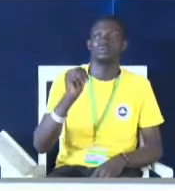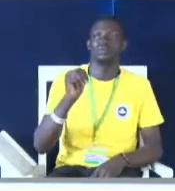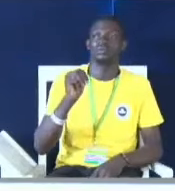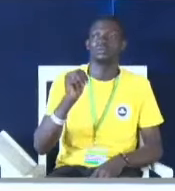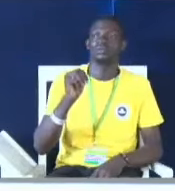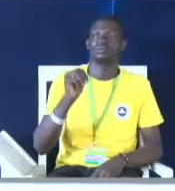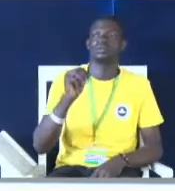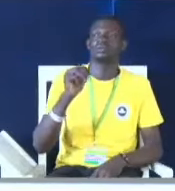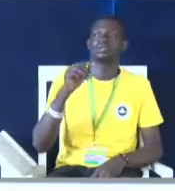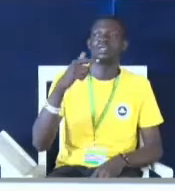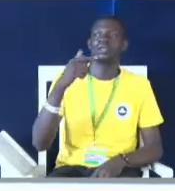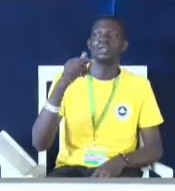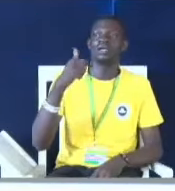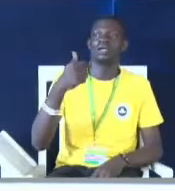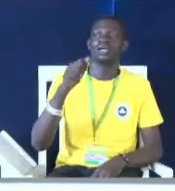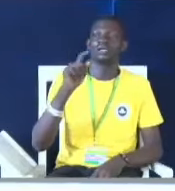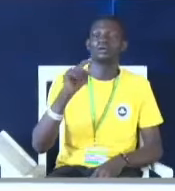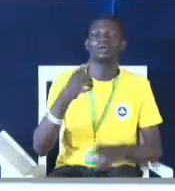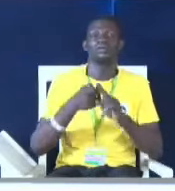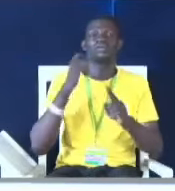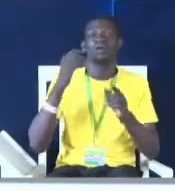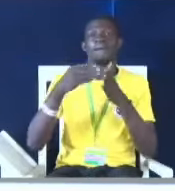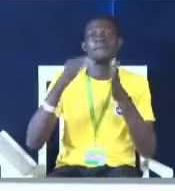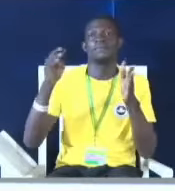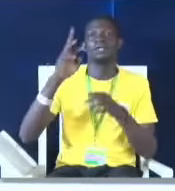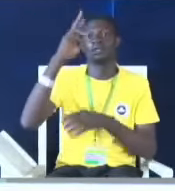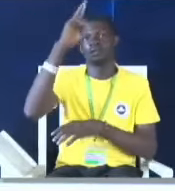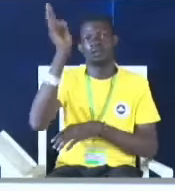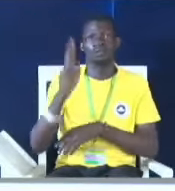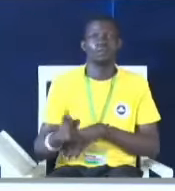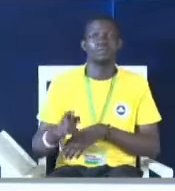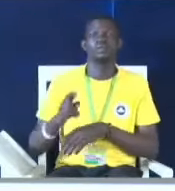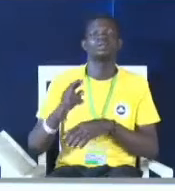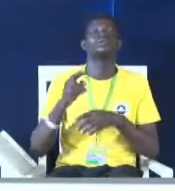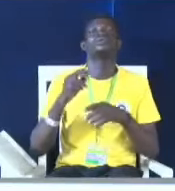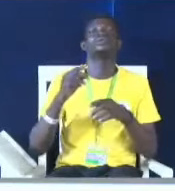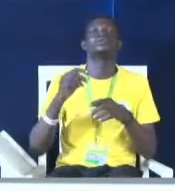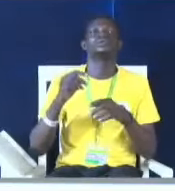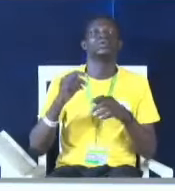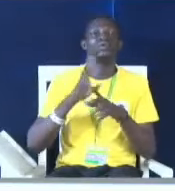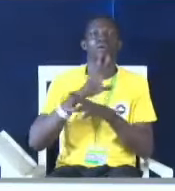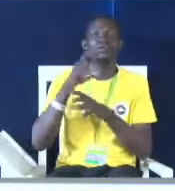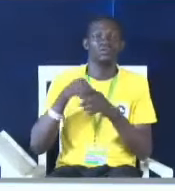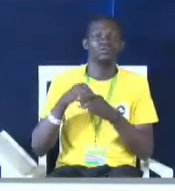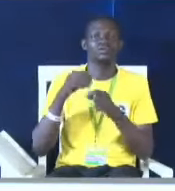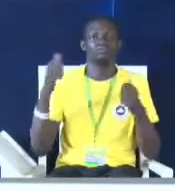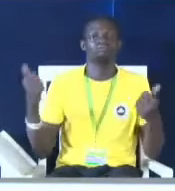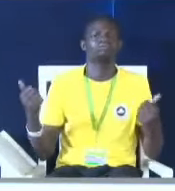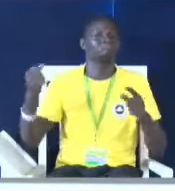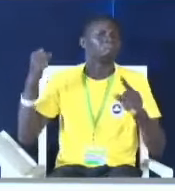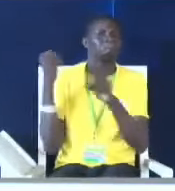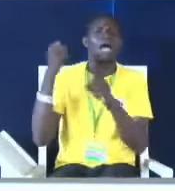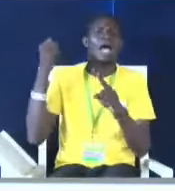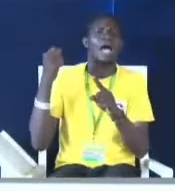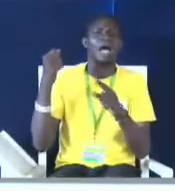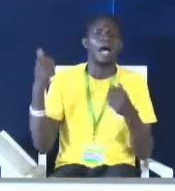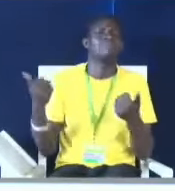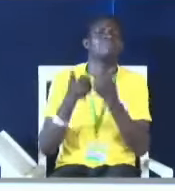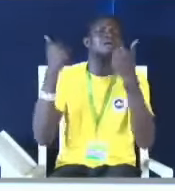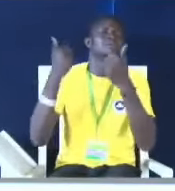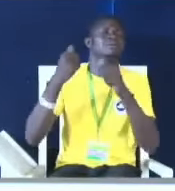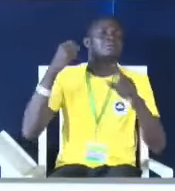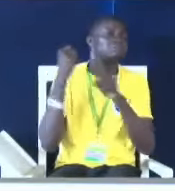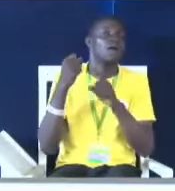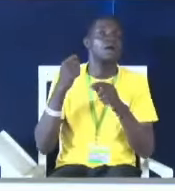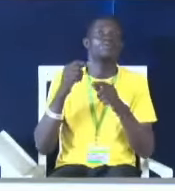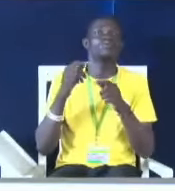Gado from Benin Republic Mission Field was involved in an accident which was said